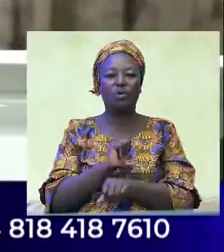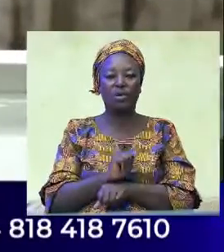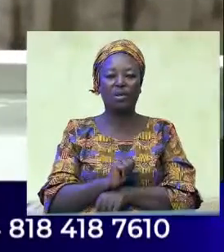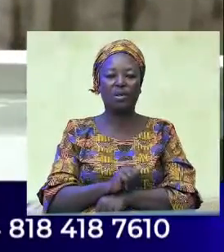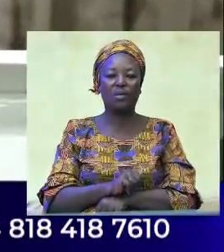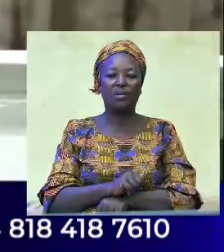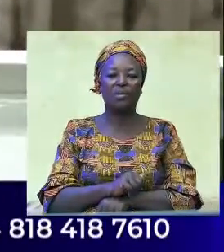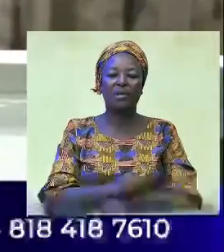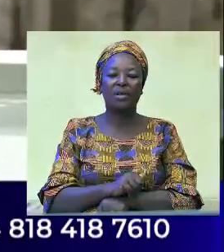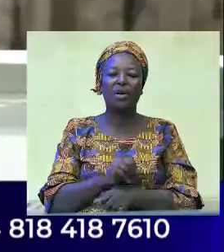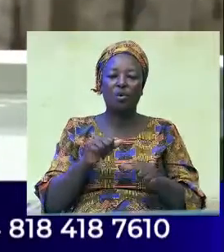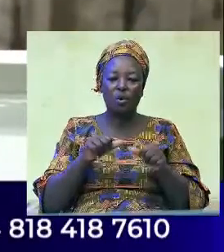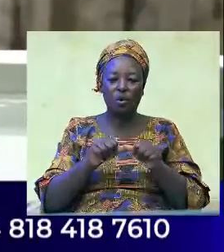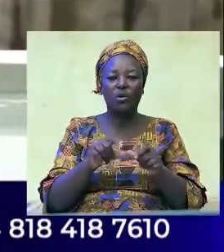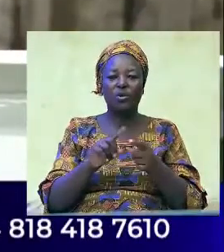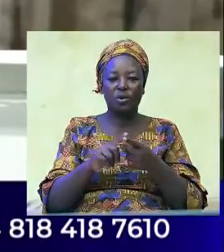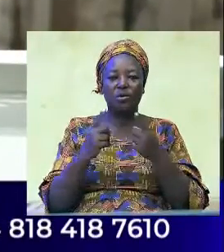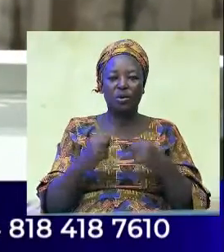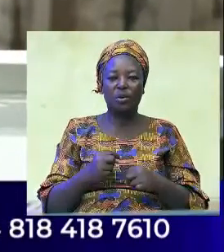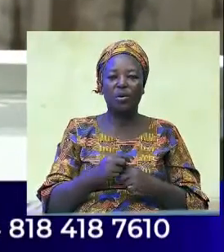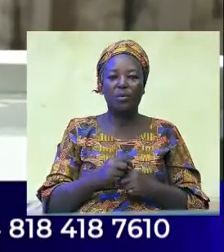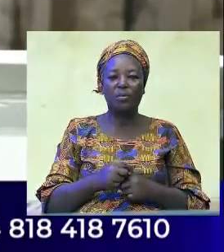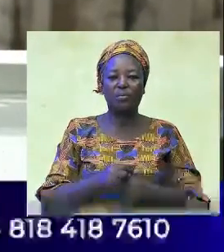the Lord is at work.